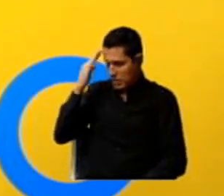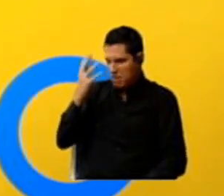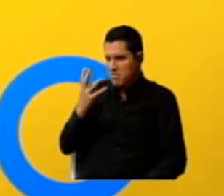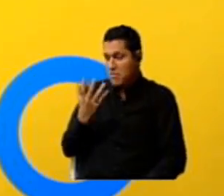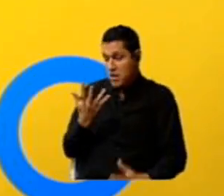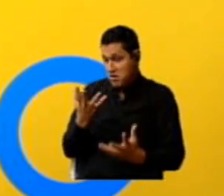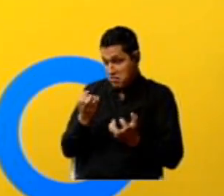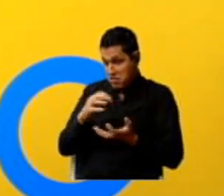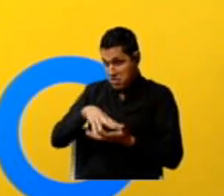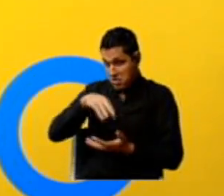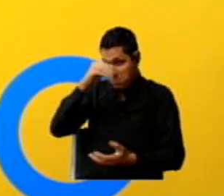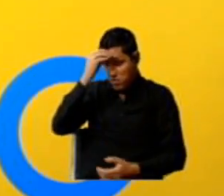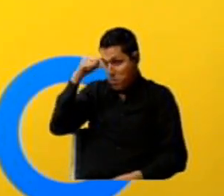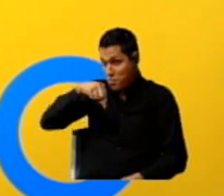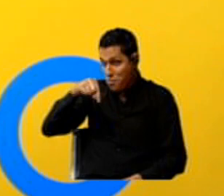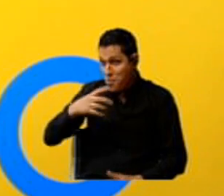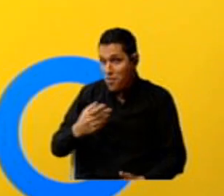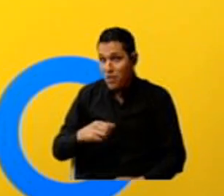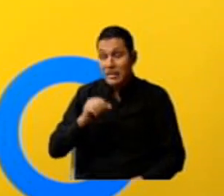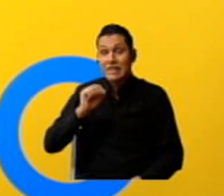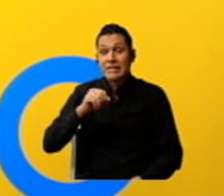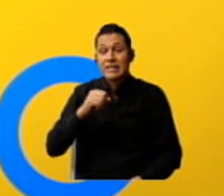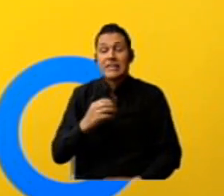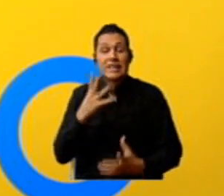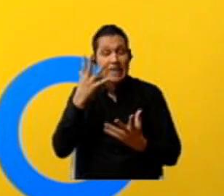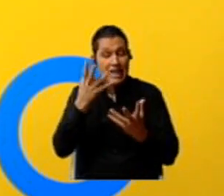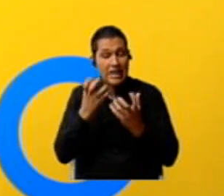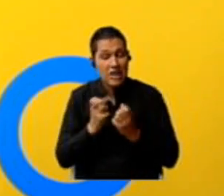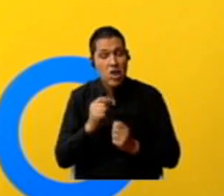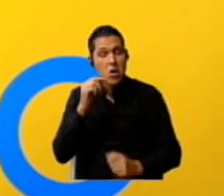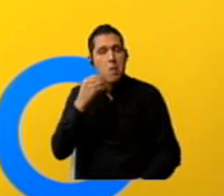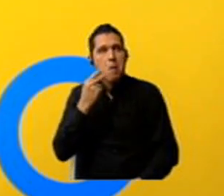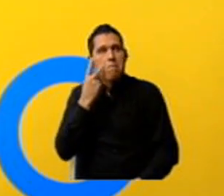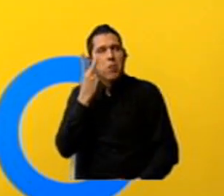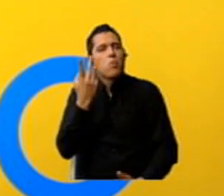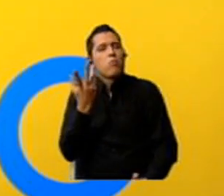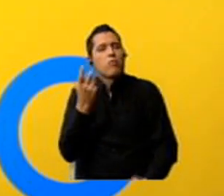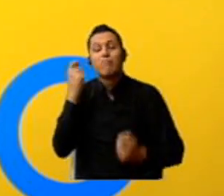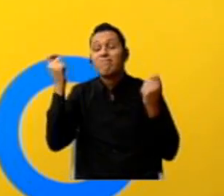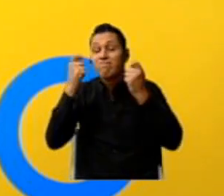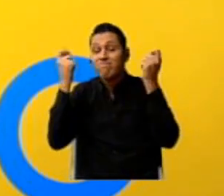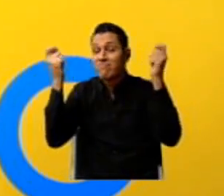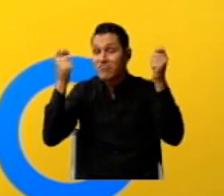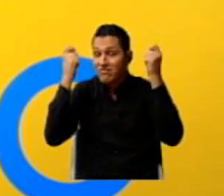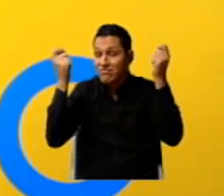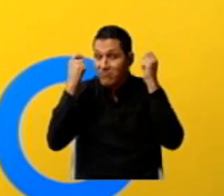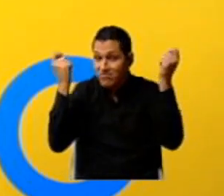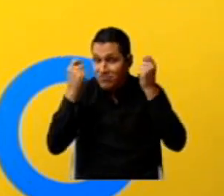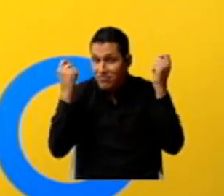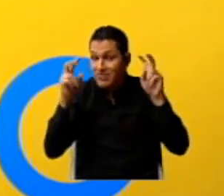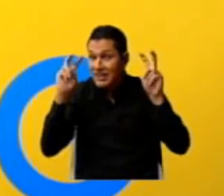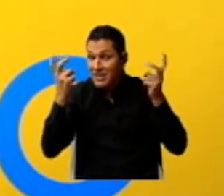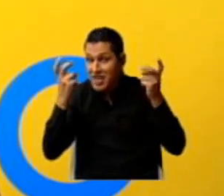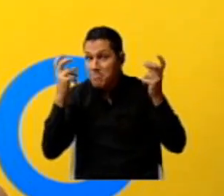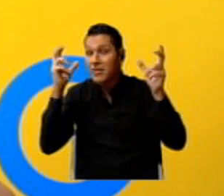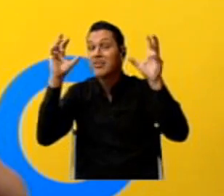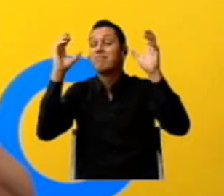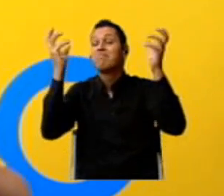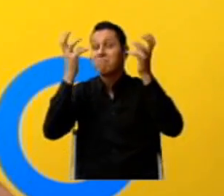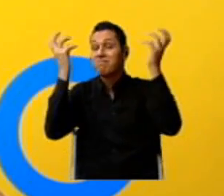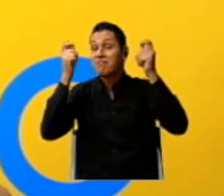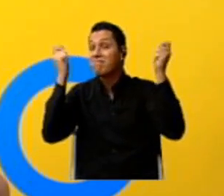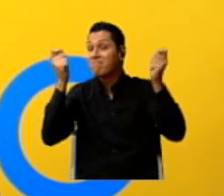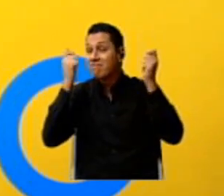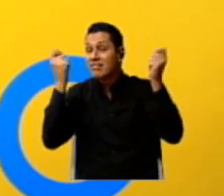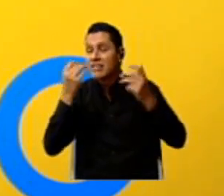today? Yeah? Oh, I think about celebrations. Yes, we are going to learn about celebrations